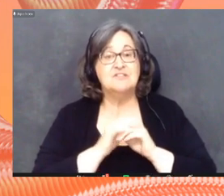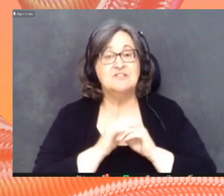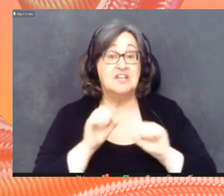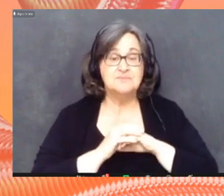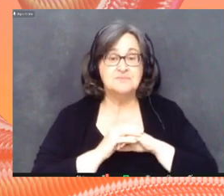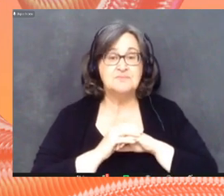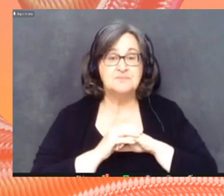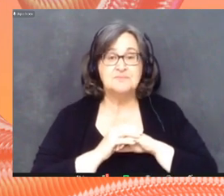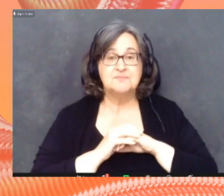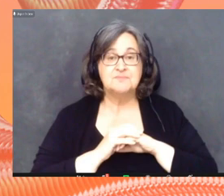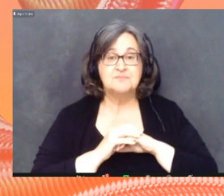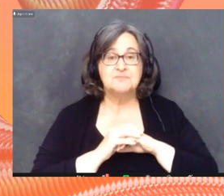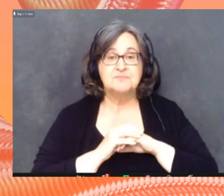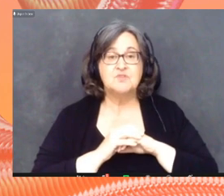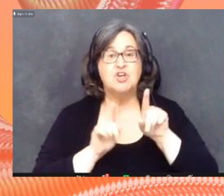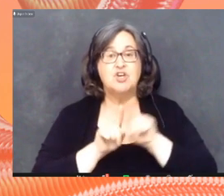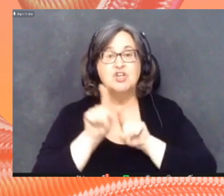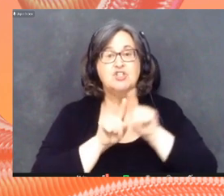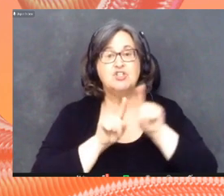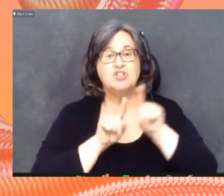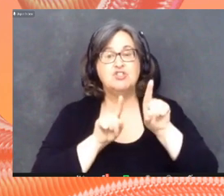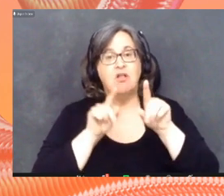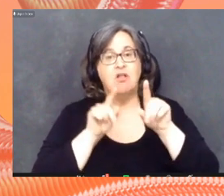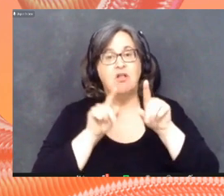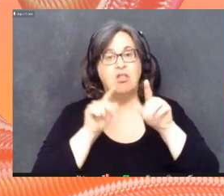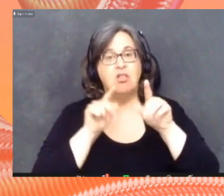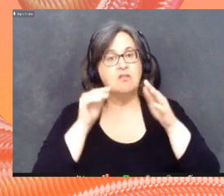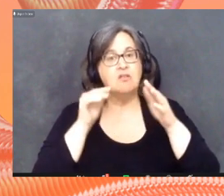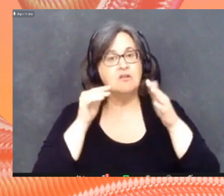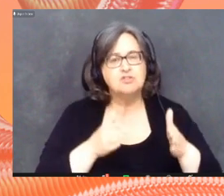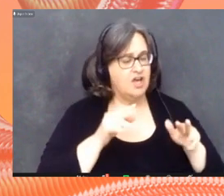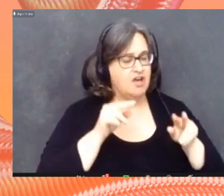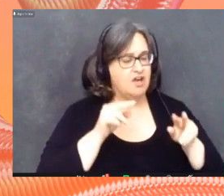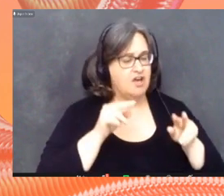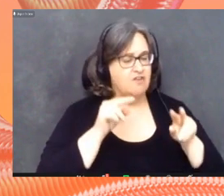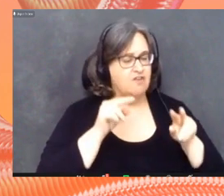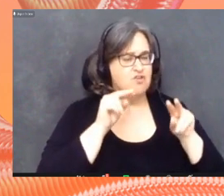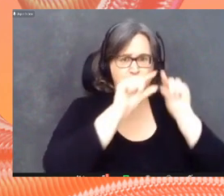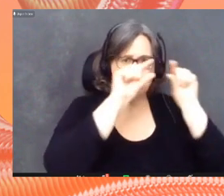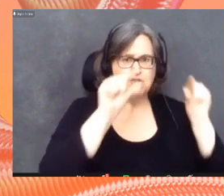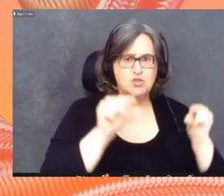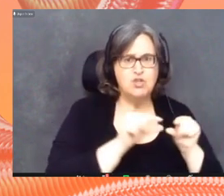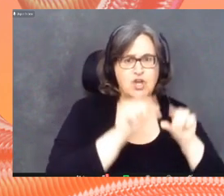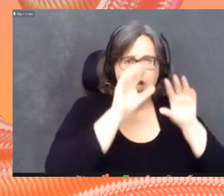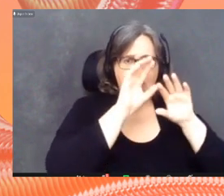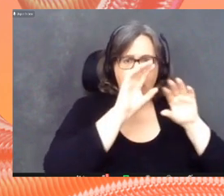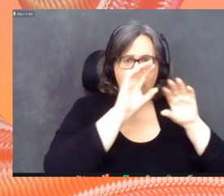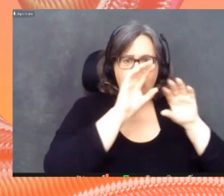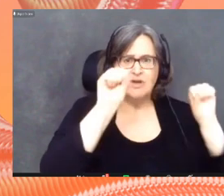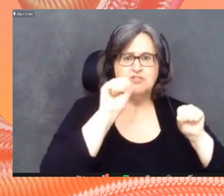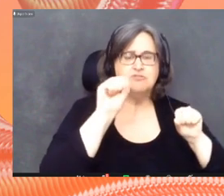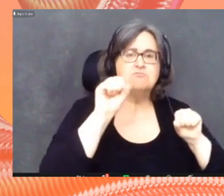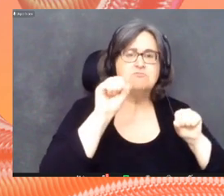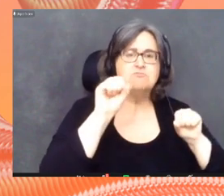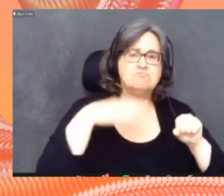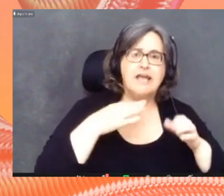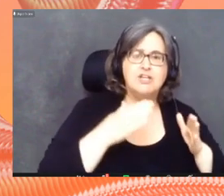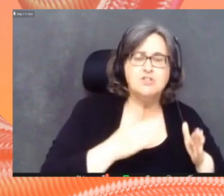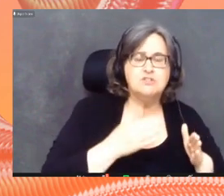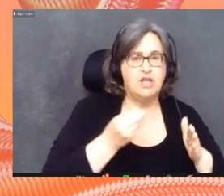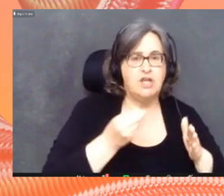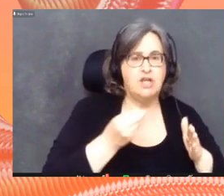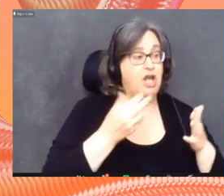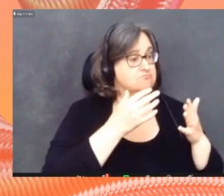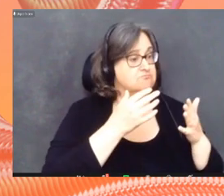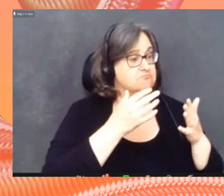Yeah. Astrologers have looked at the charts of presidential candidates and predicted who is going